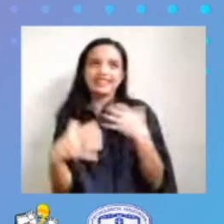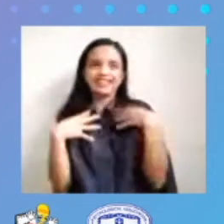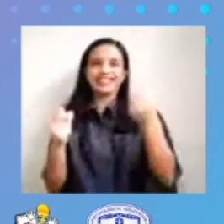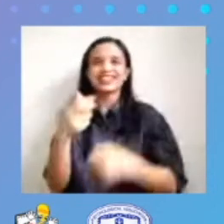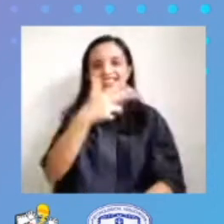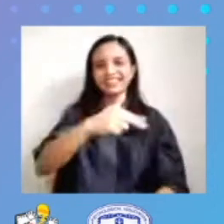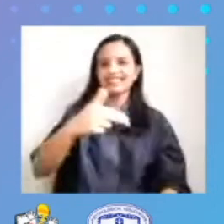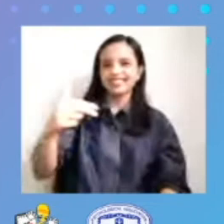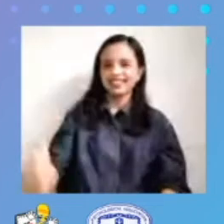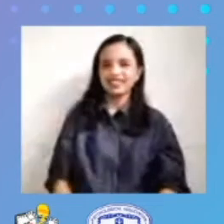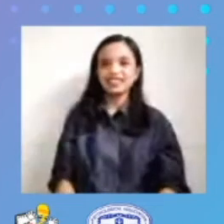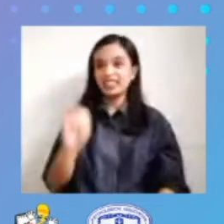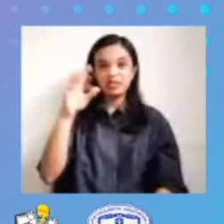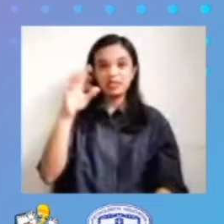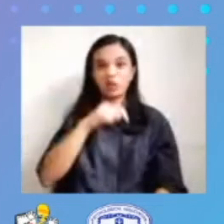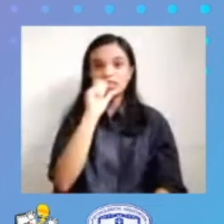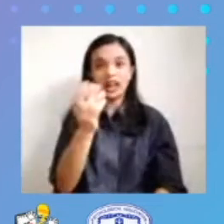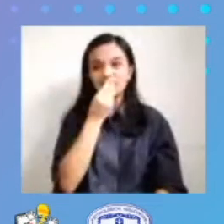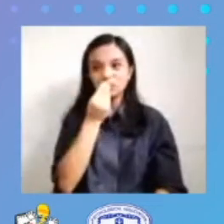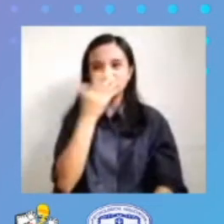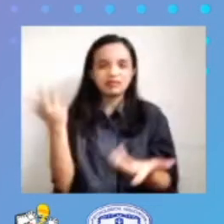progress, by the way, it's not